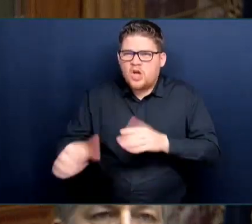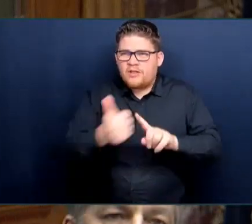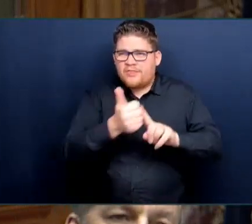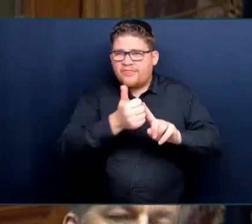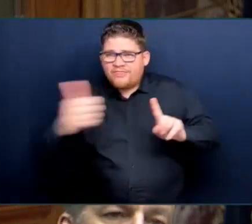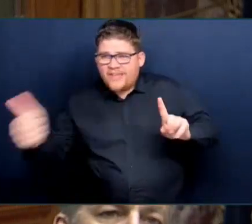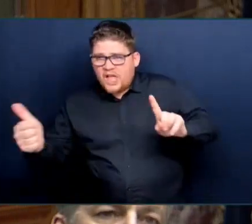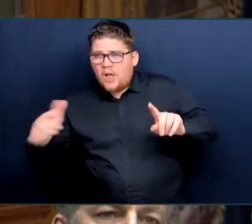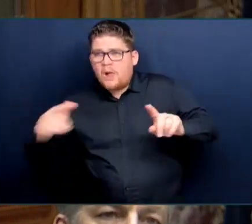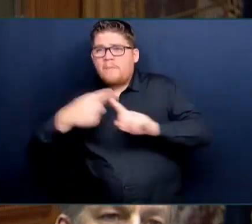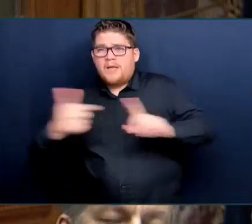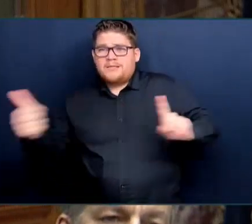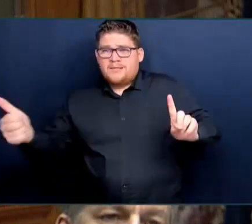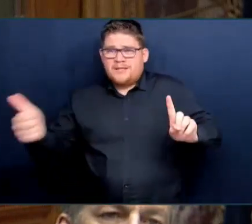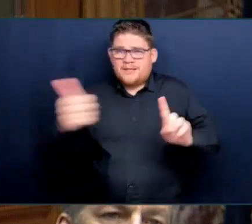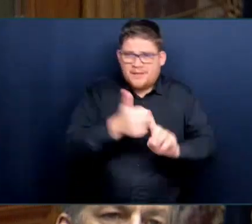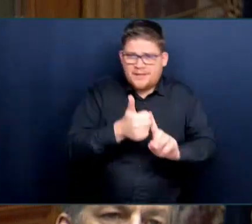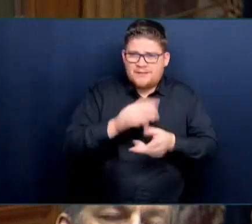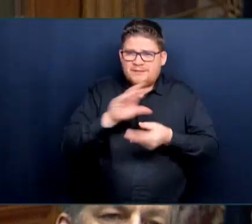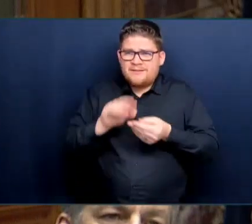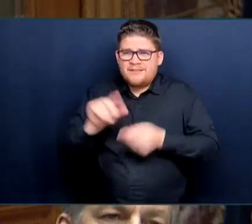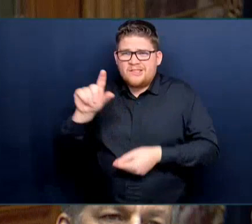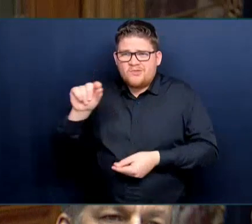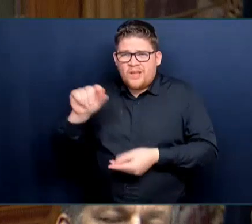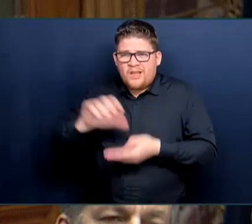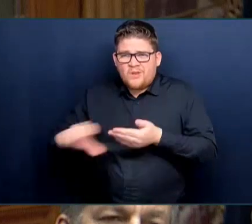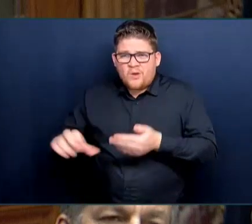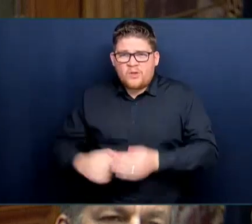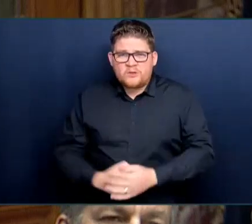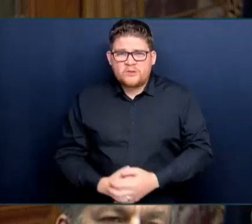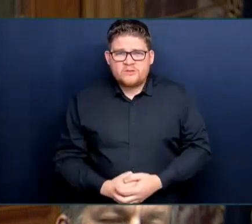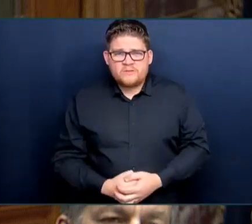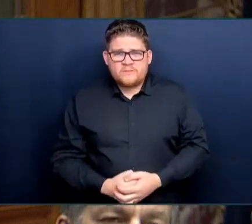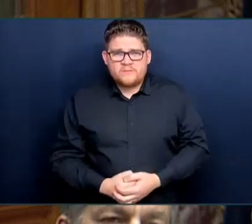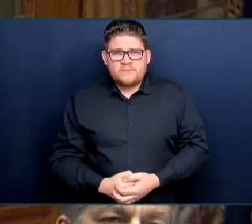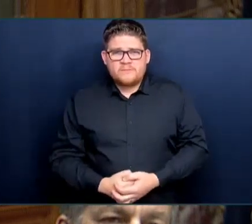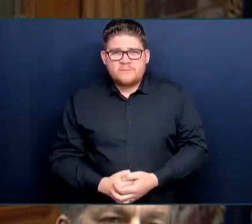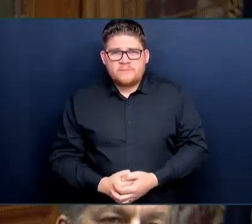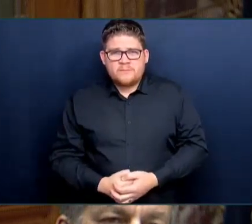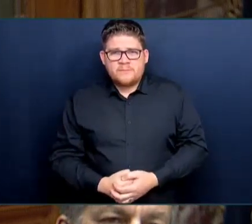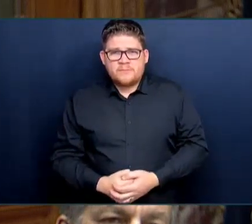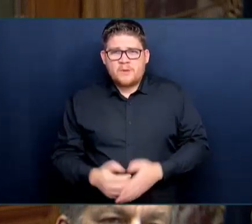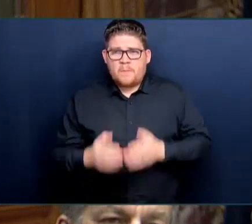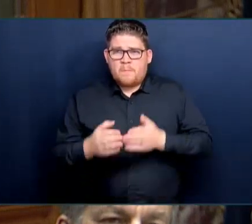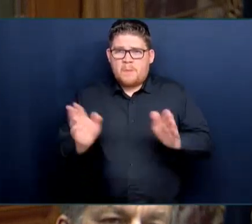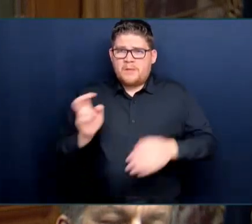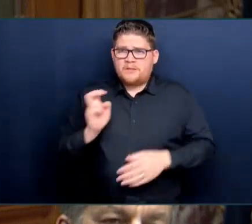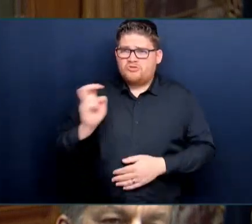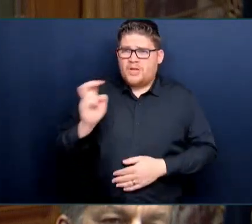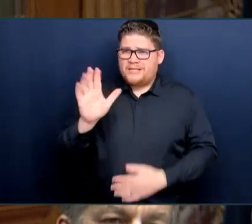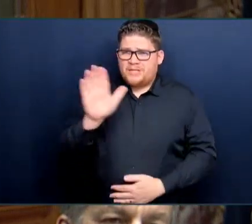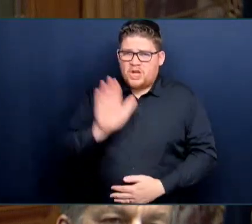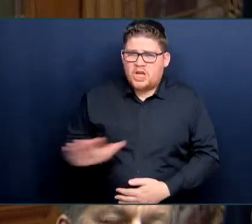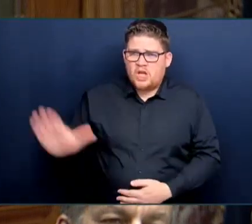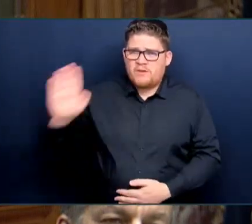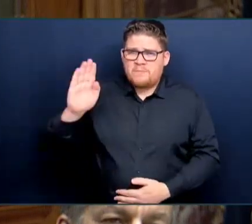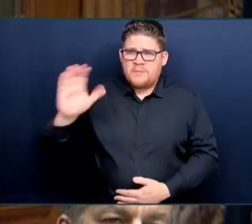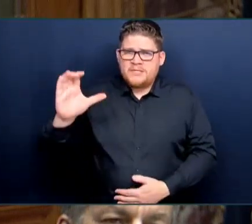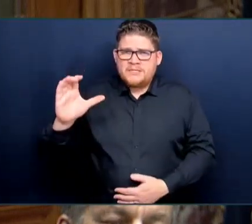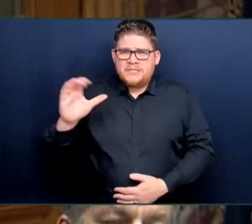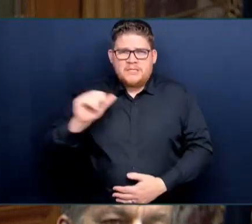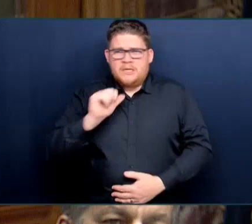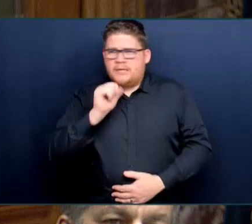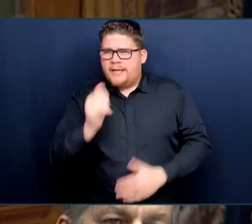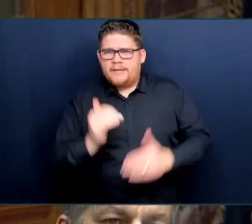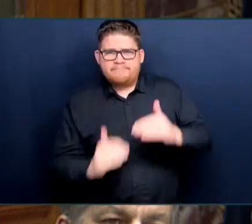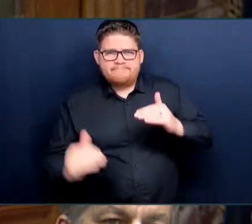inequality when it comes to public transportation in this province. If you live in Quesnel, you can't get a bus to Prince